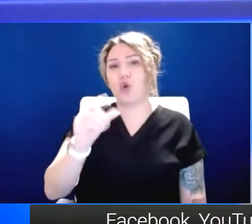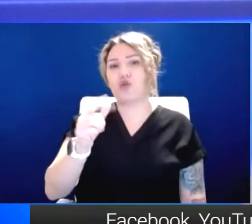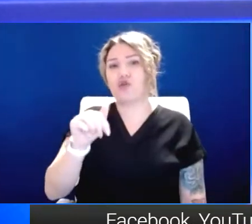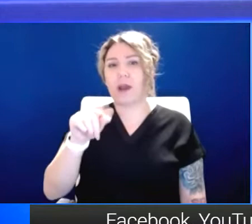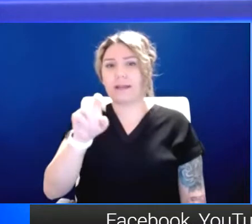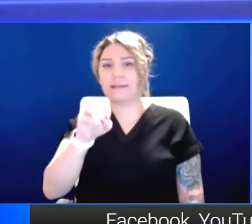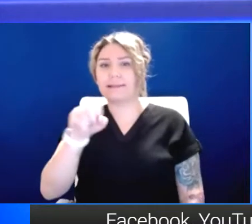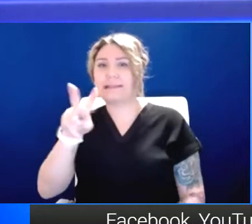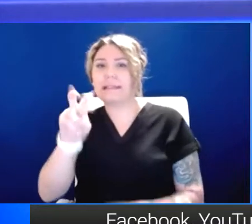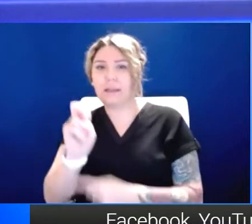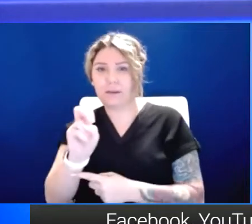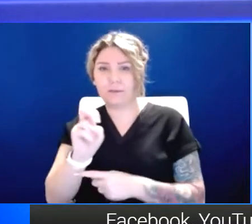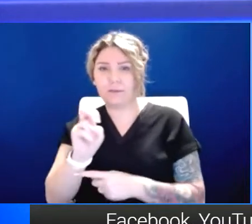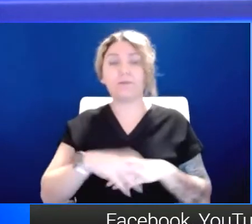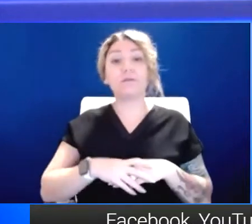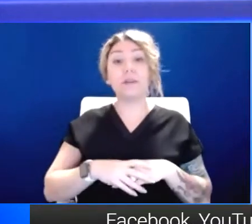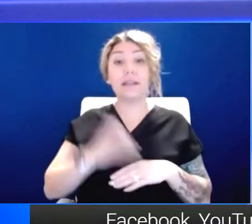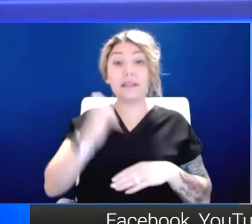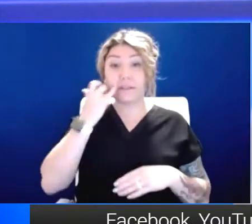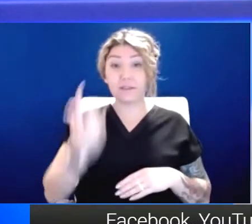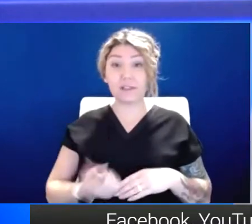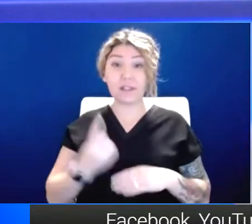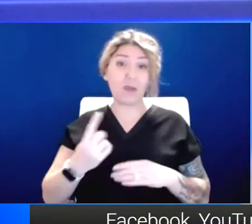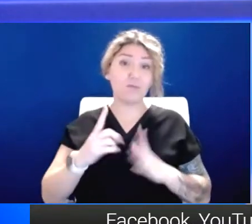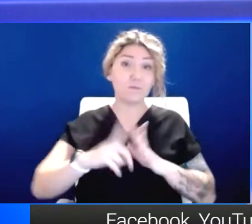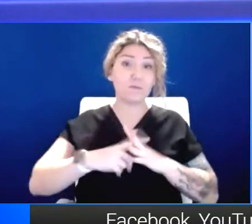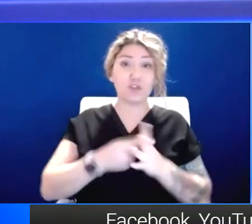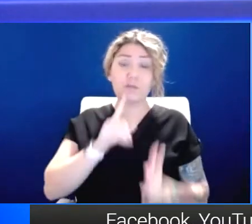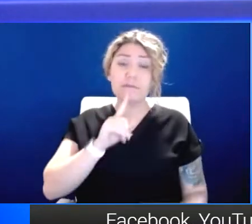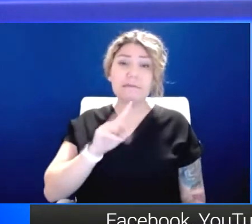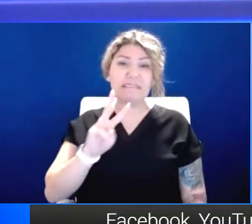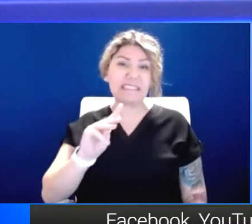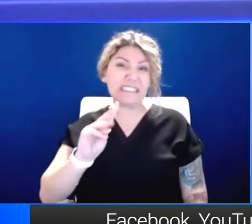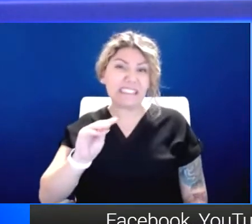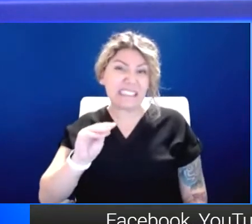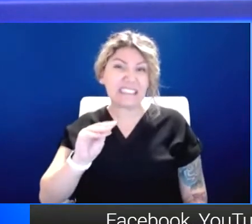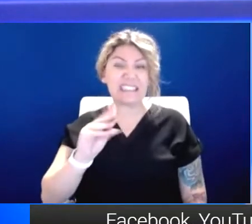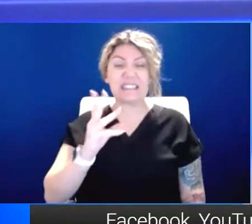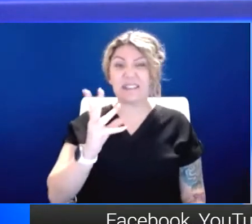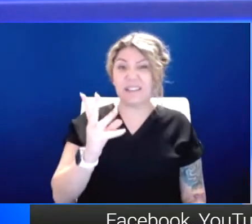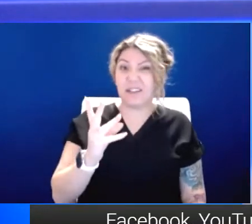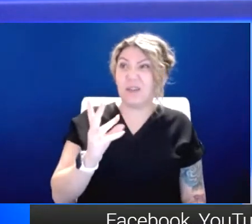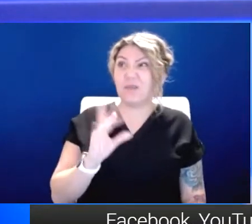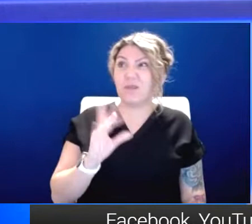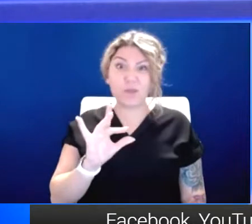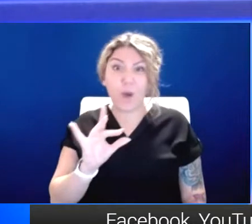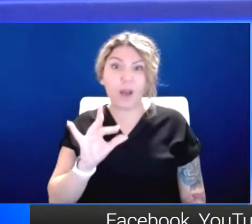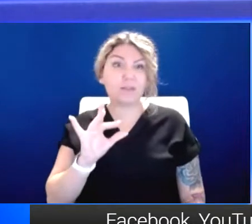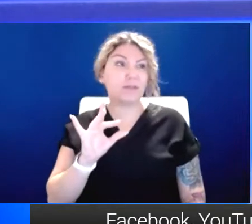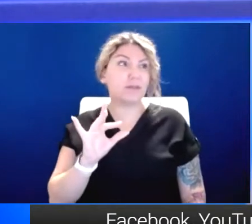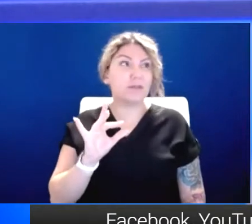that if someone starts at 60 years of age, you're looking at 20, 25 years of progression.